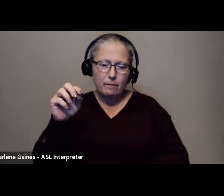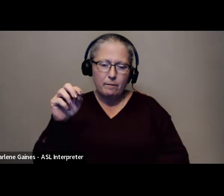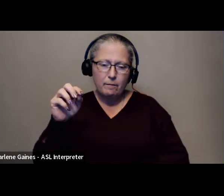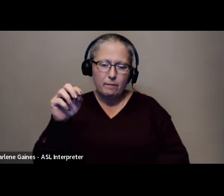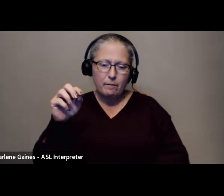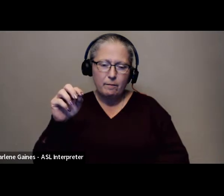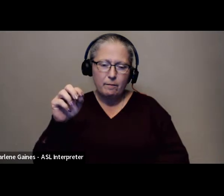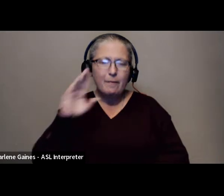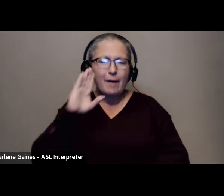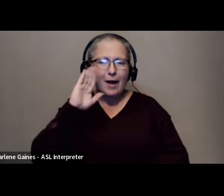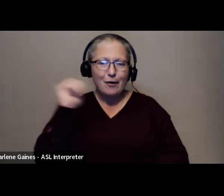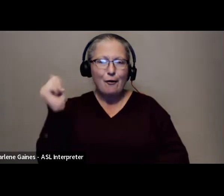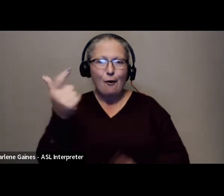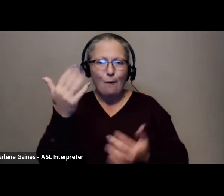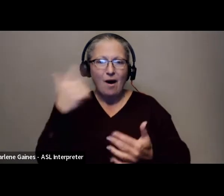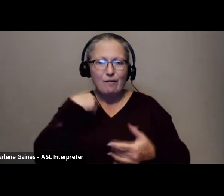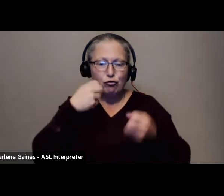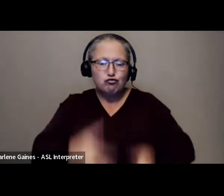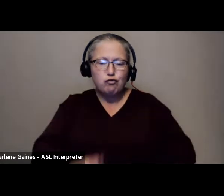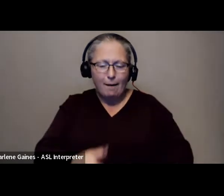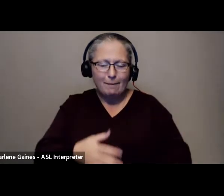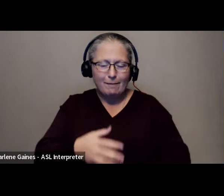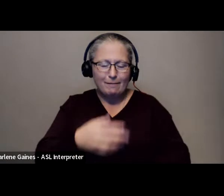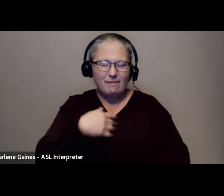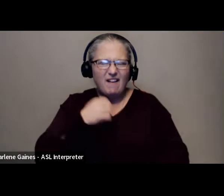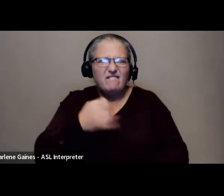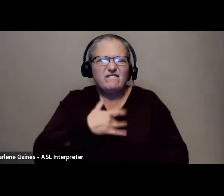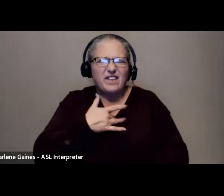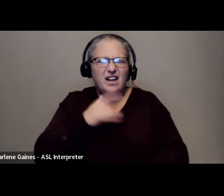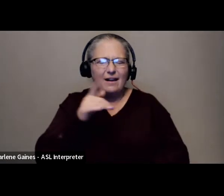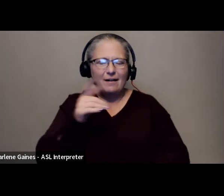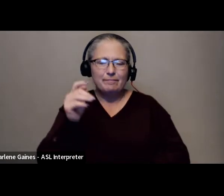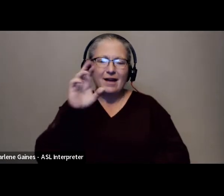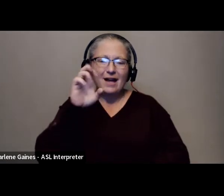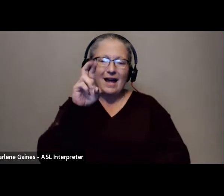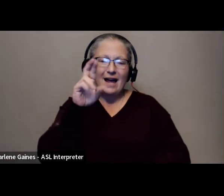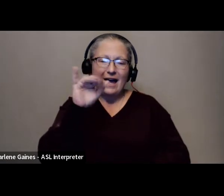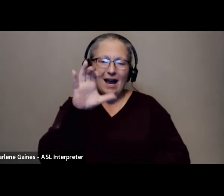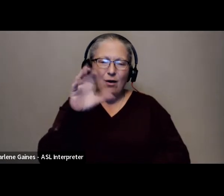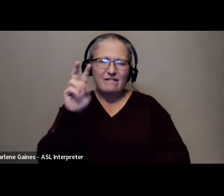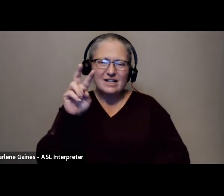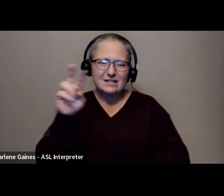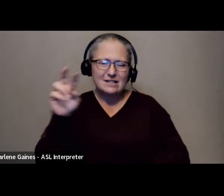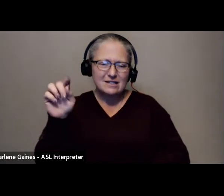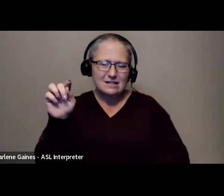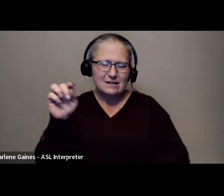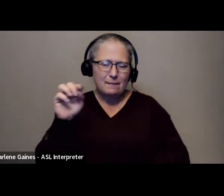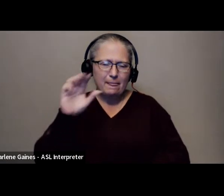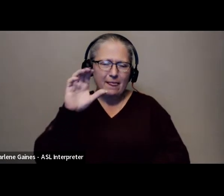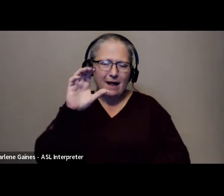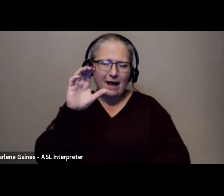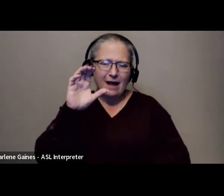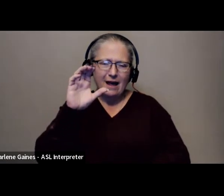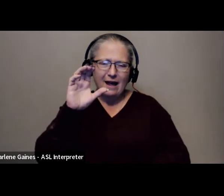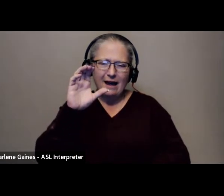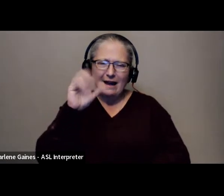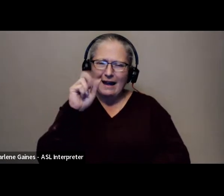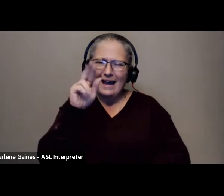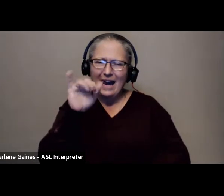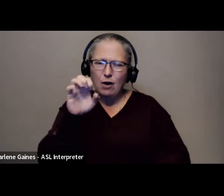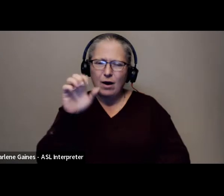I know you're all waiting until I drop one of these. I can tell. I can feel it. Eric Vences. Carrie Larat.